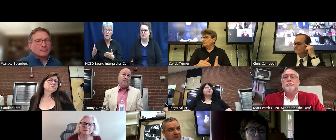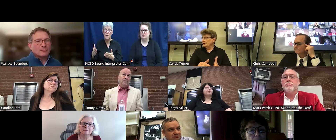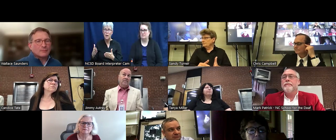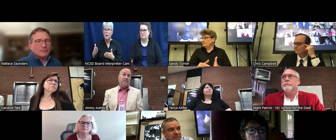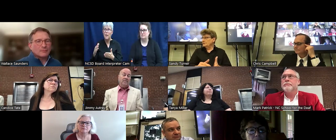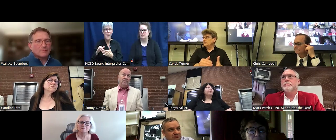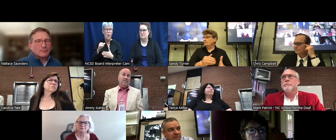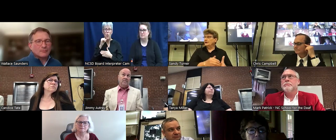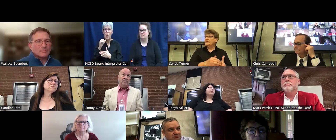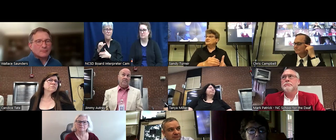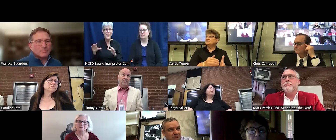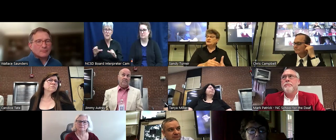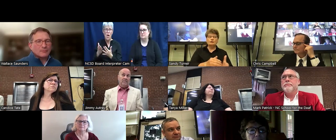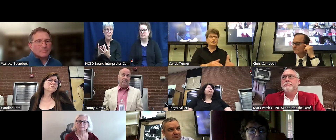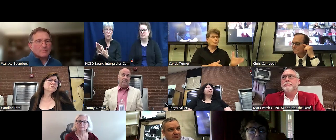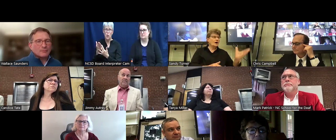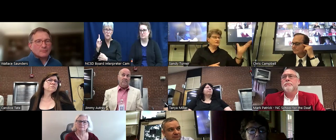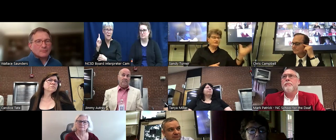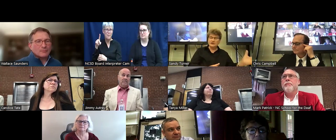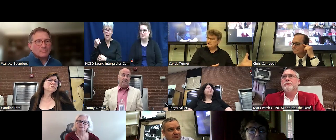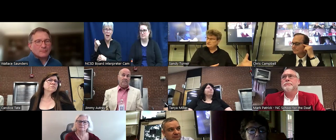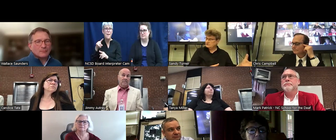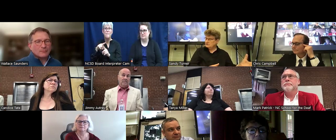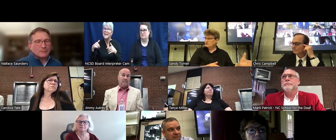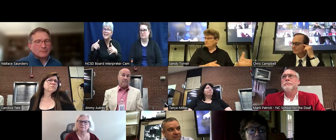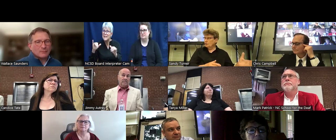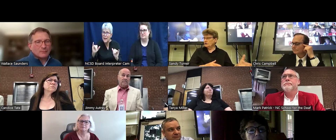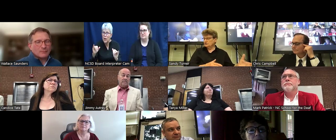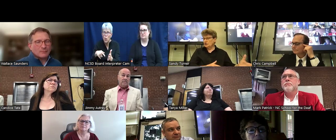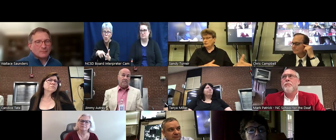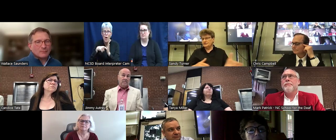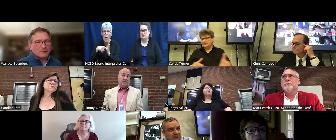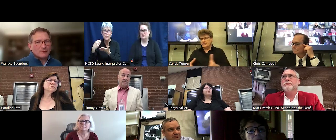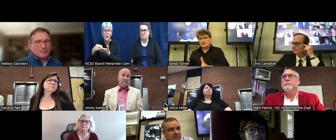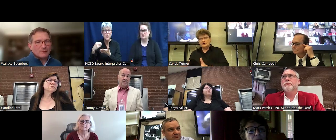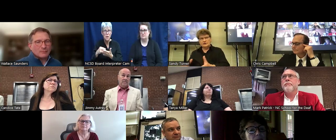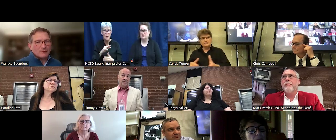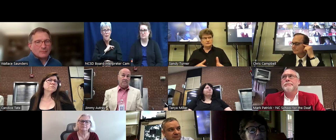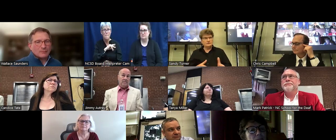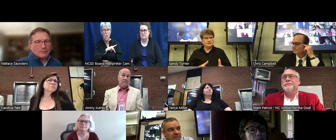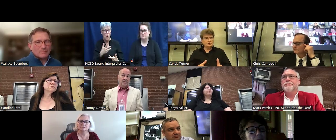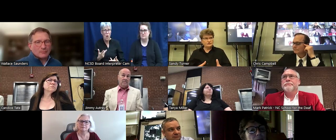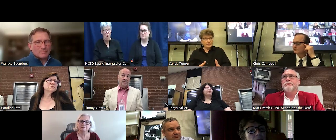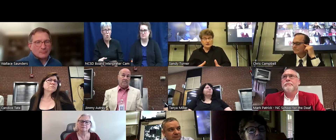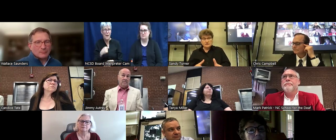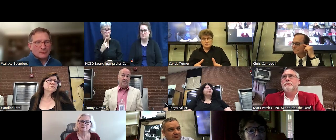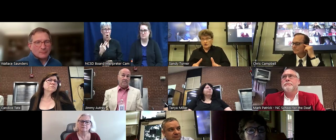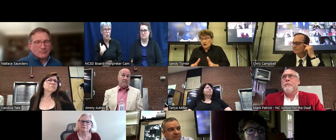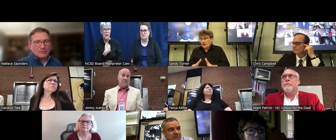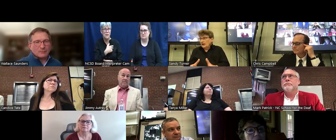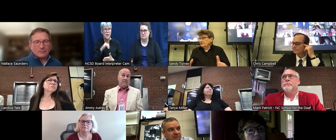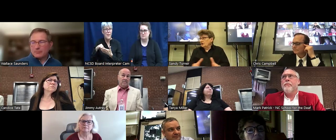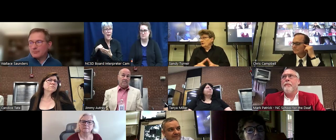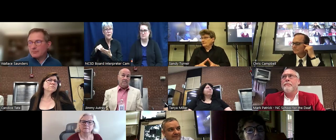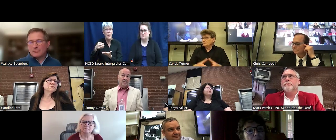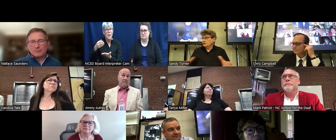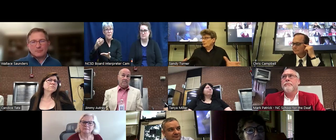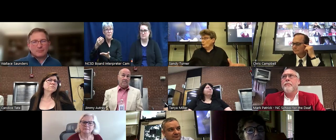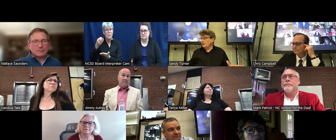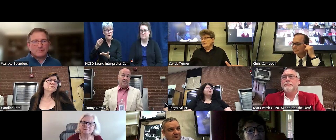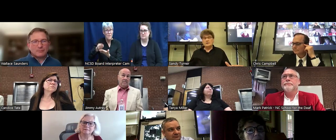through them, but that still requires funds. Mark has told us that those funds are going to have to come